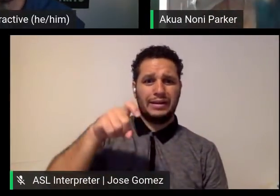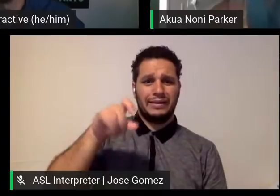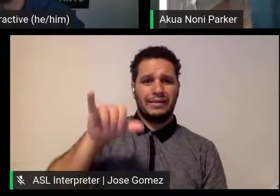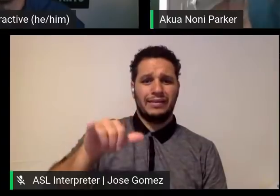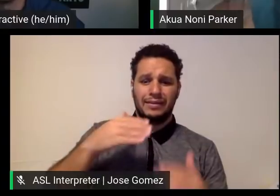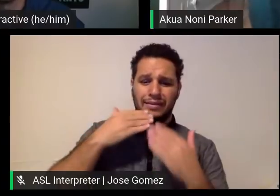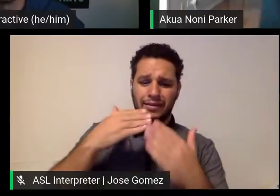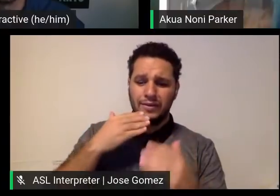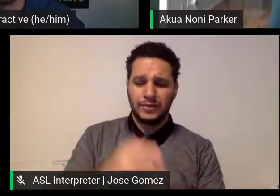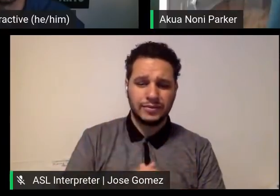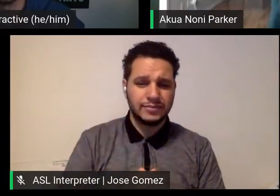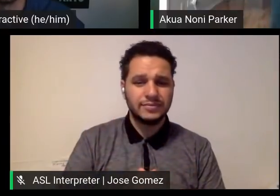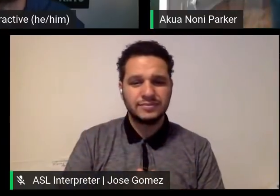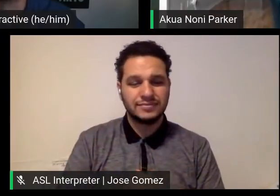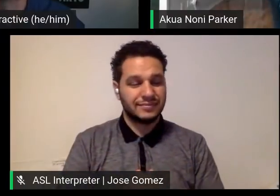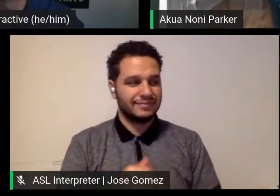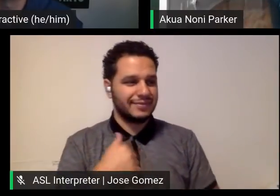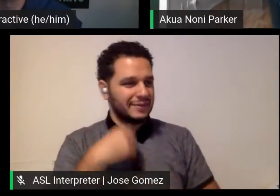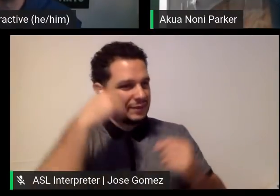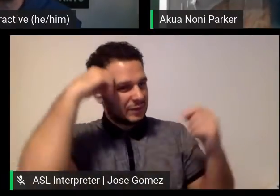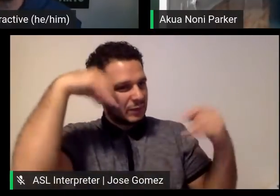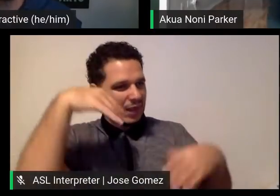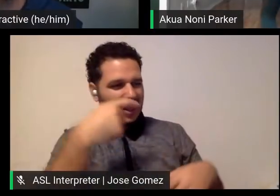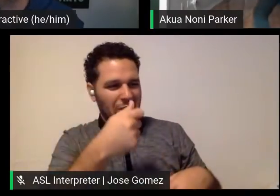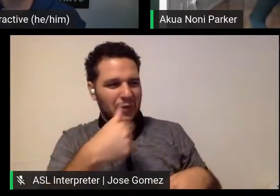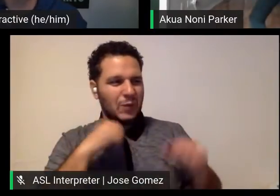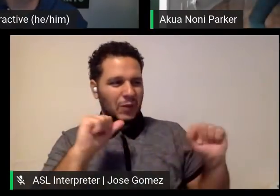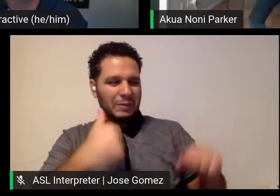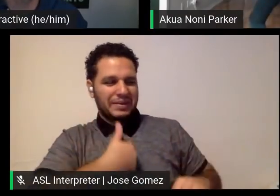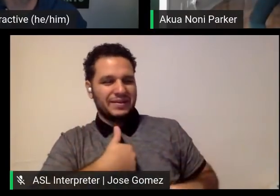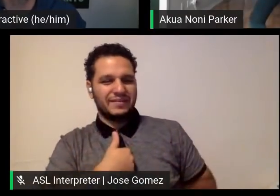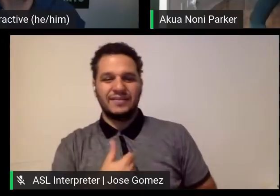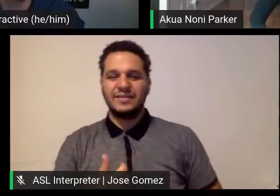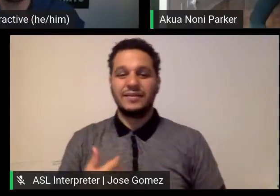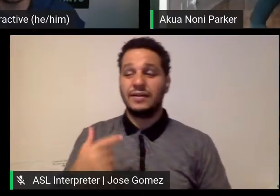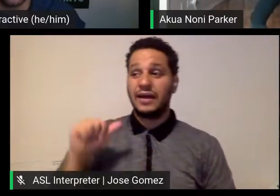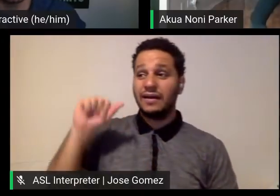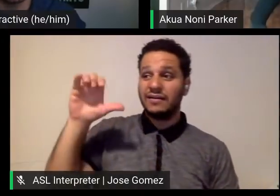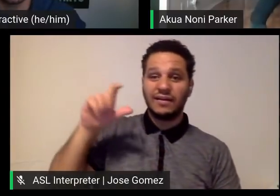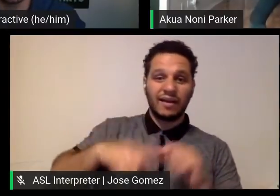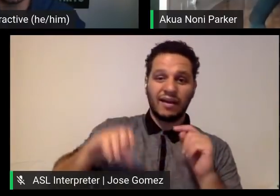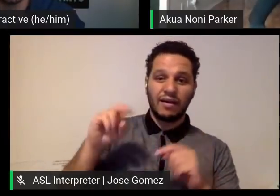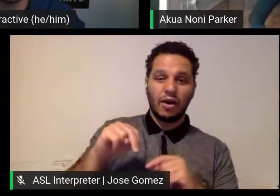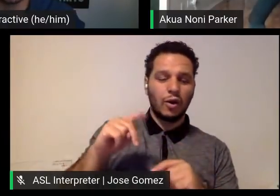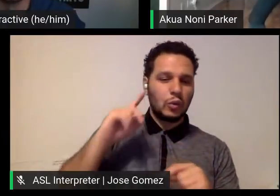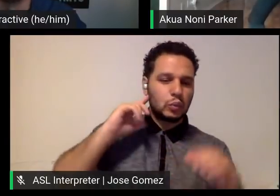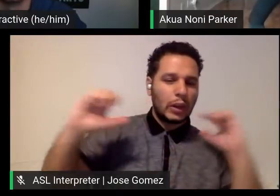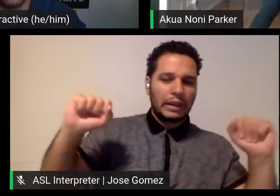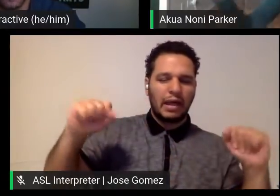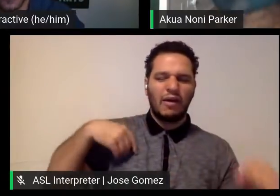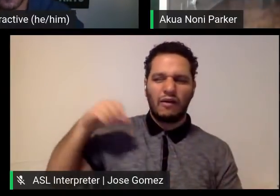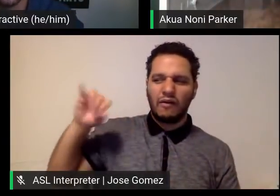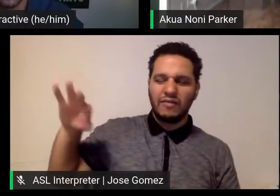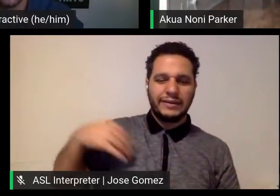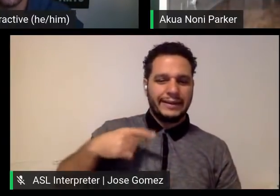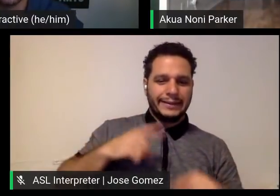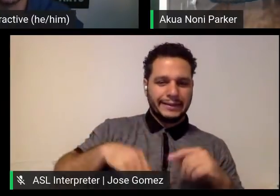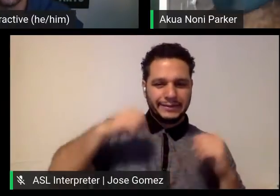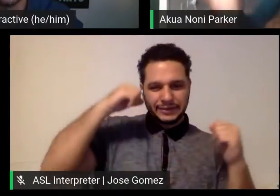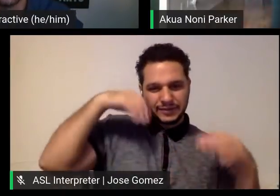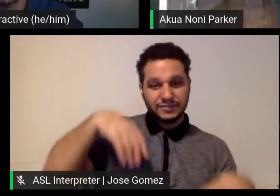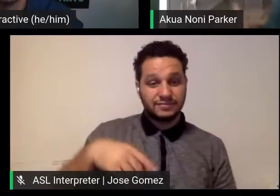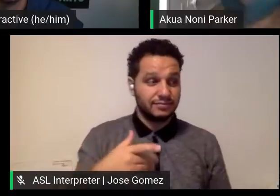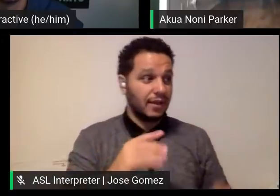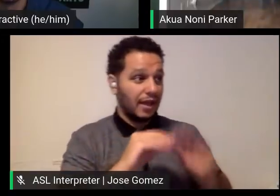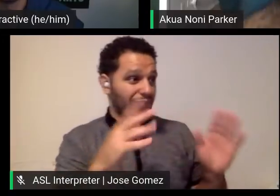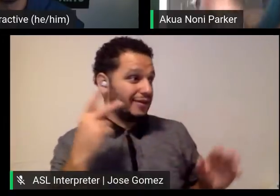Thank you. I got a little workout too. I know. Well, I can't turn my air conditioning on because it's too loud. So you probably heard